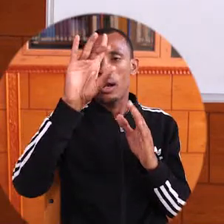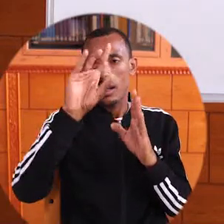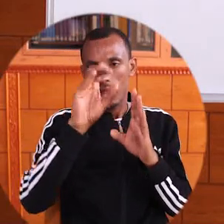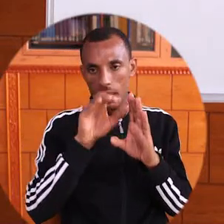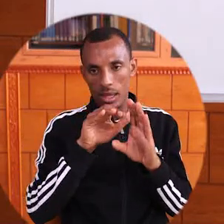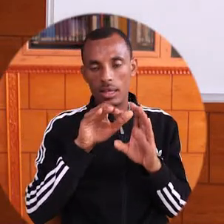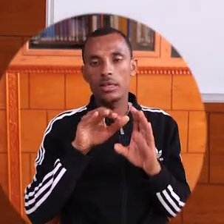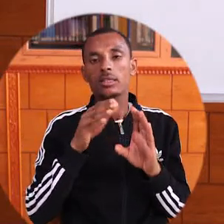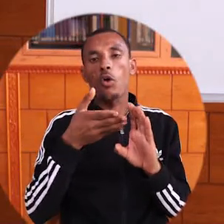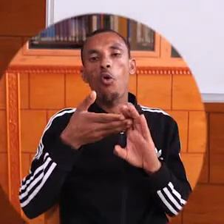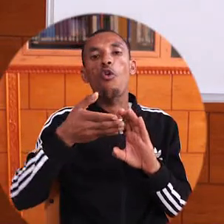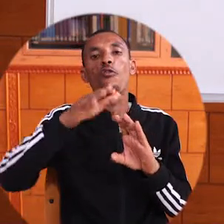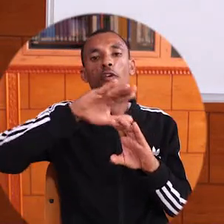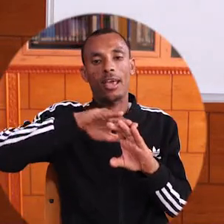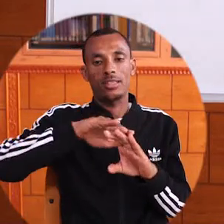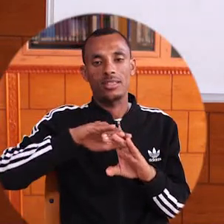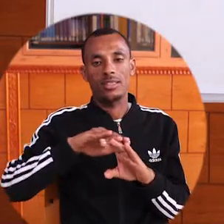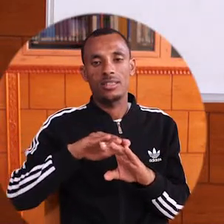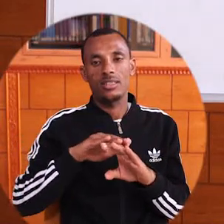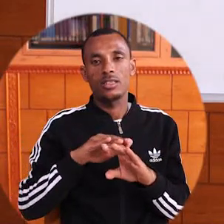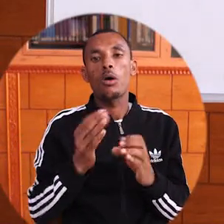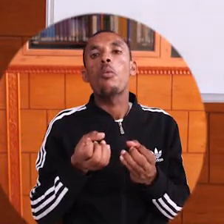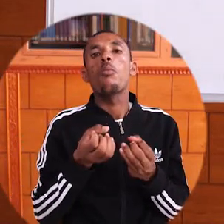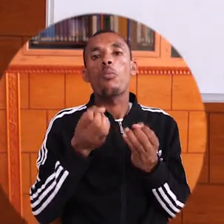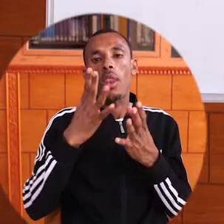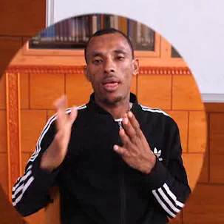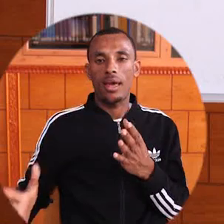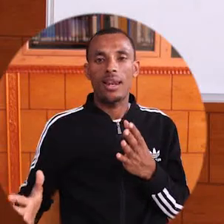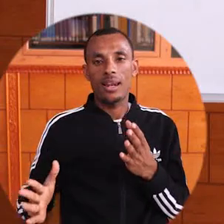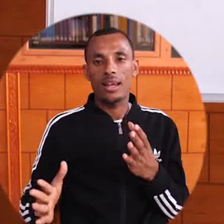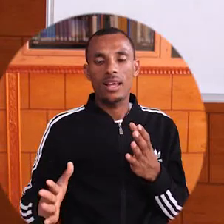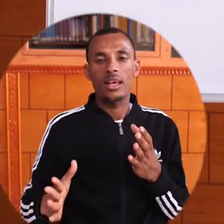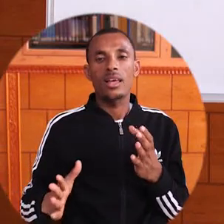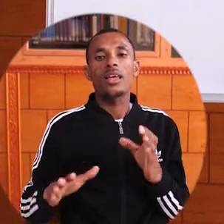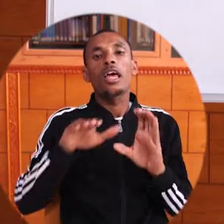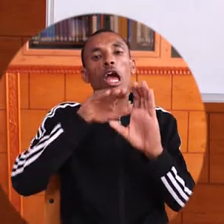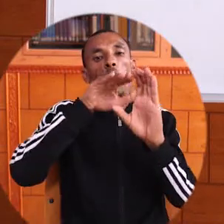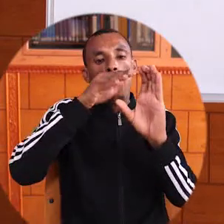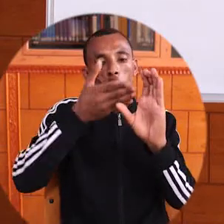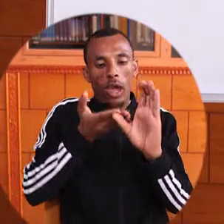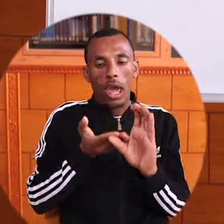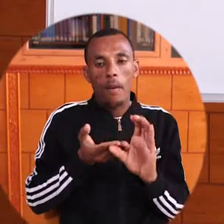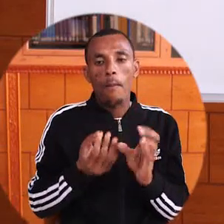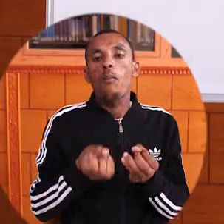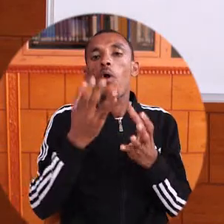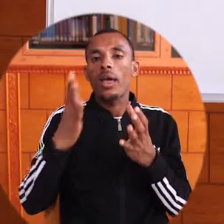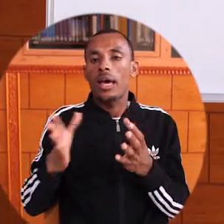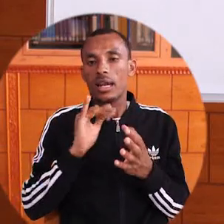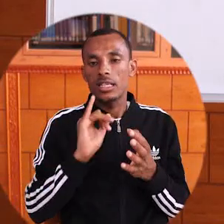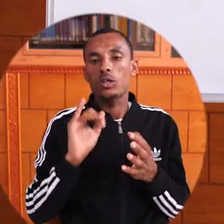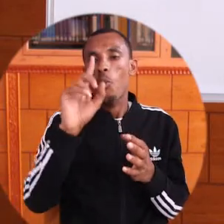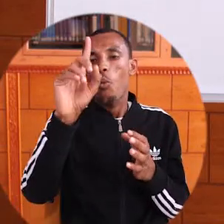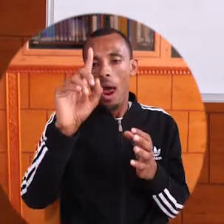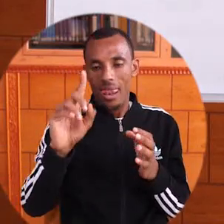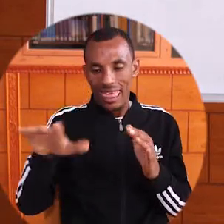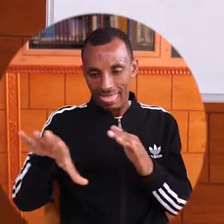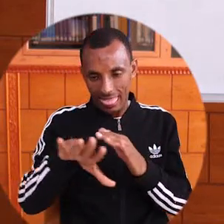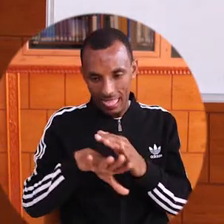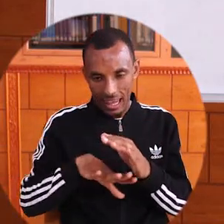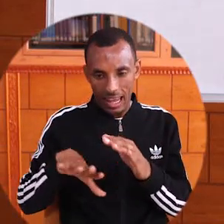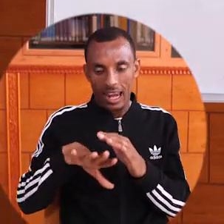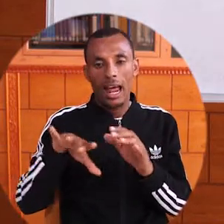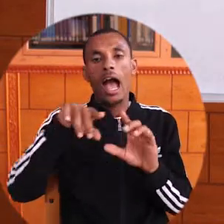you call as a convex polygon? A concave polygon is at least one interior angle